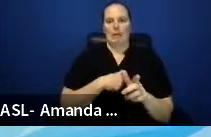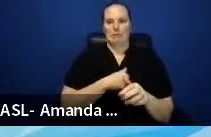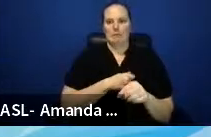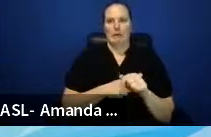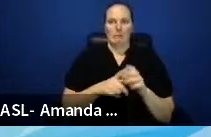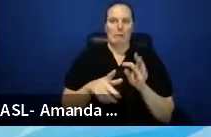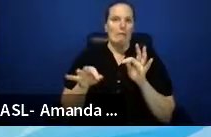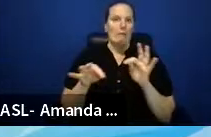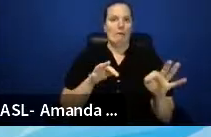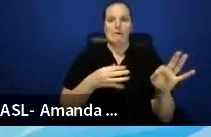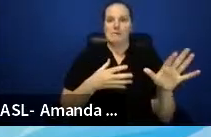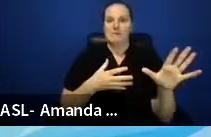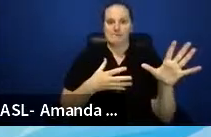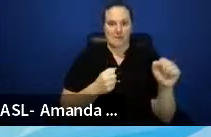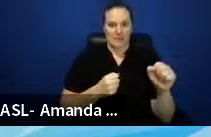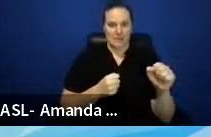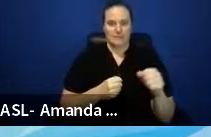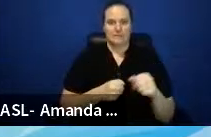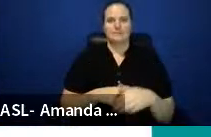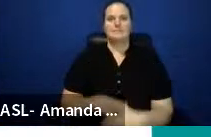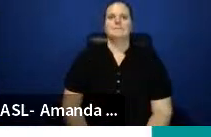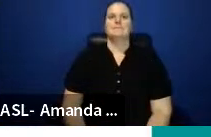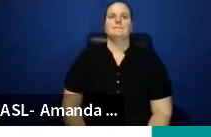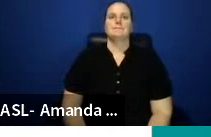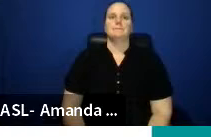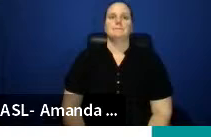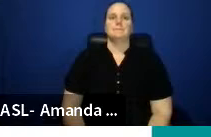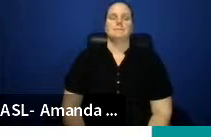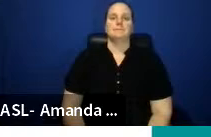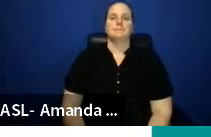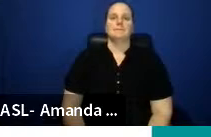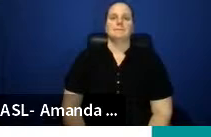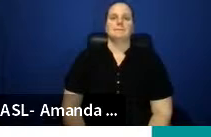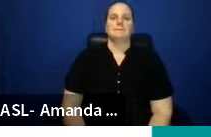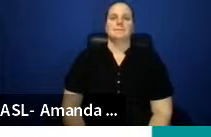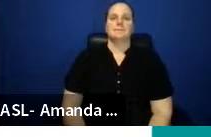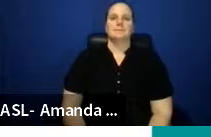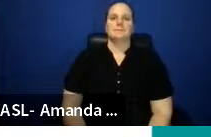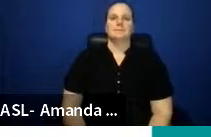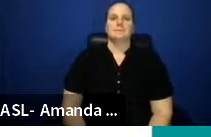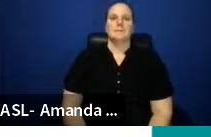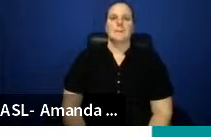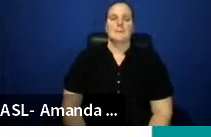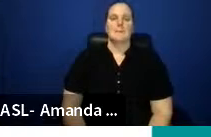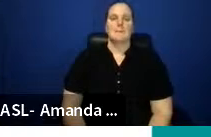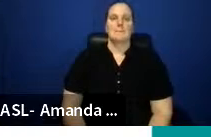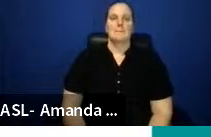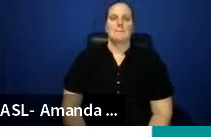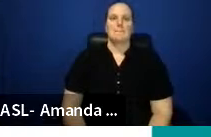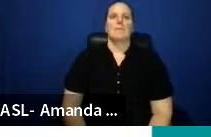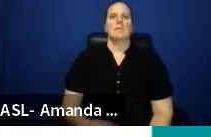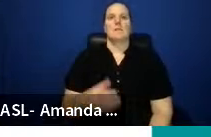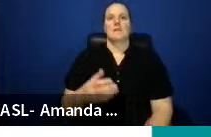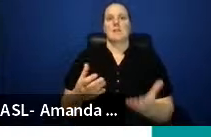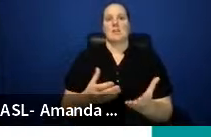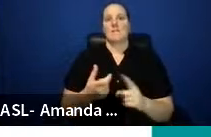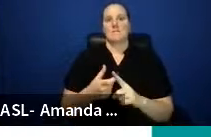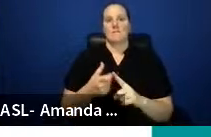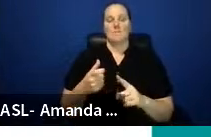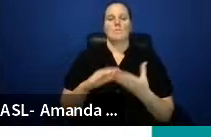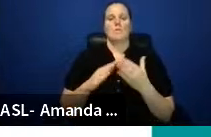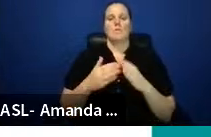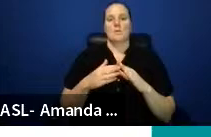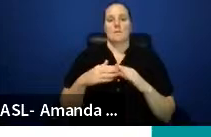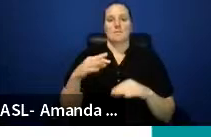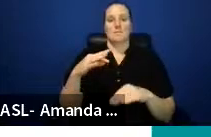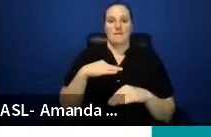jam through these a little quickly. Next slide, please. And so we are here on behalf of the community benefits